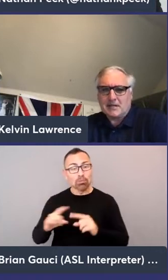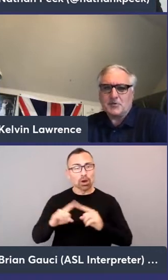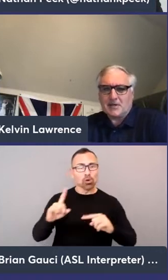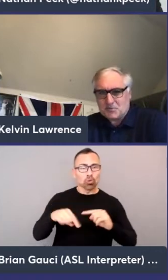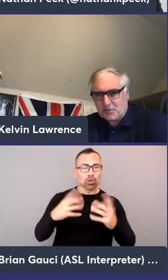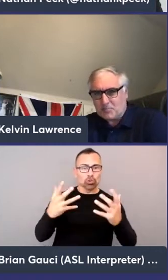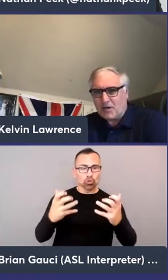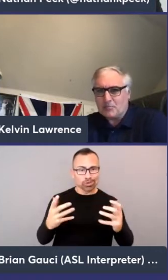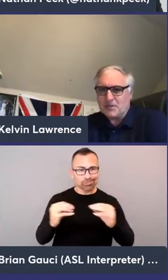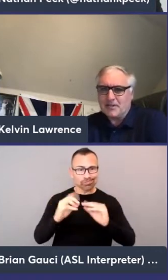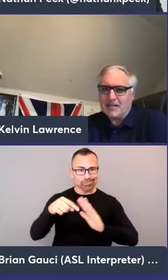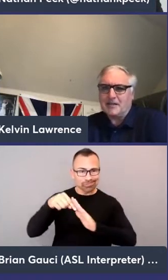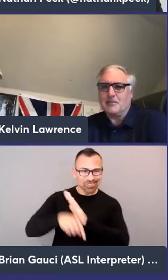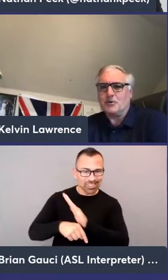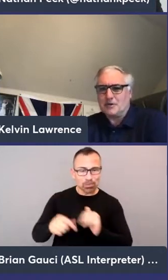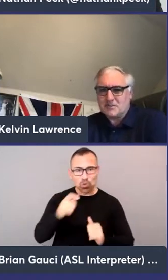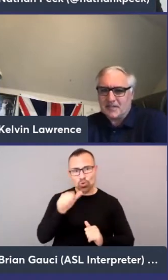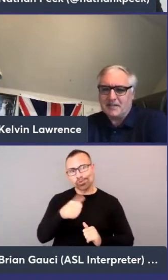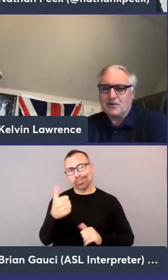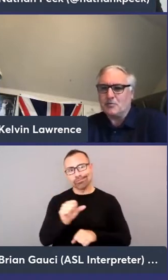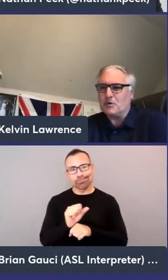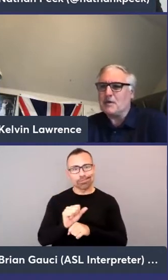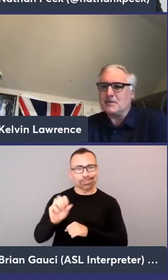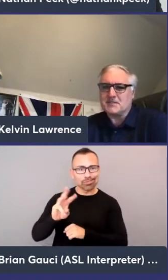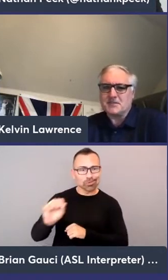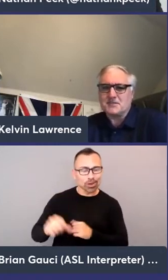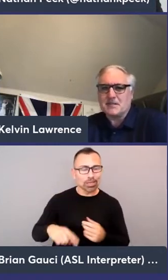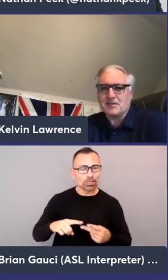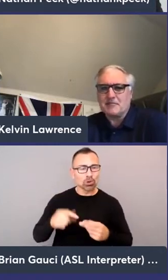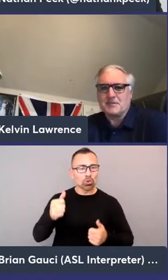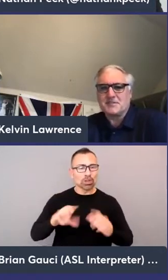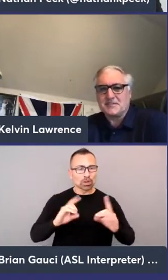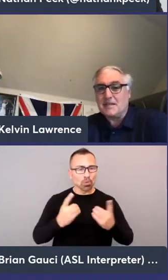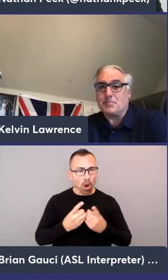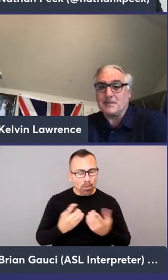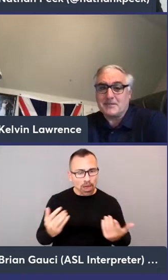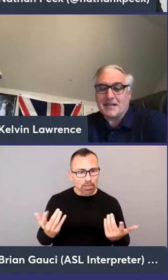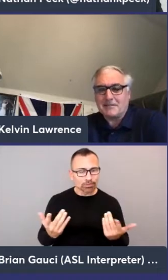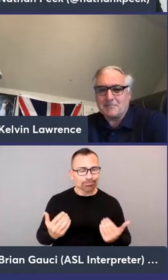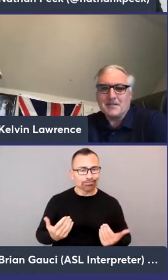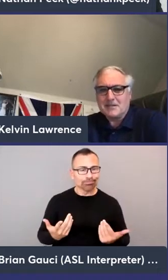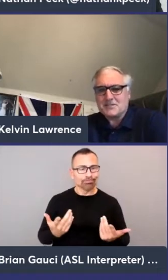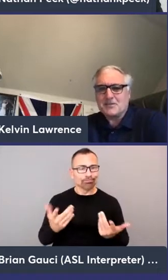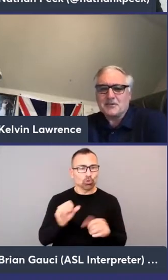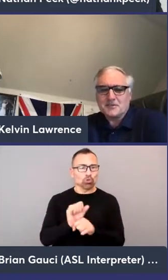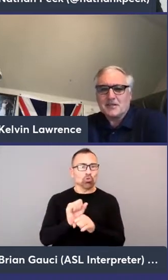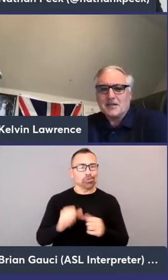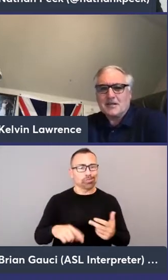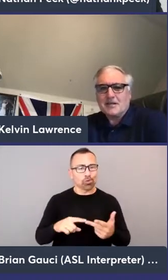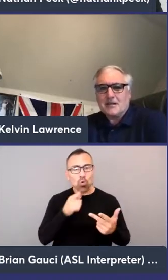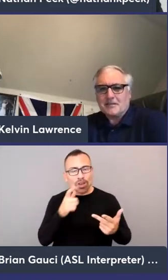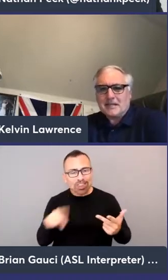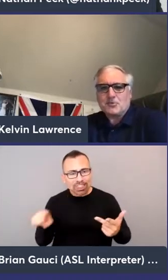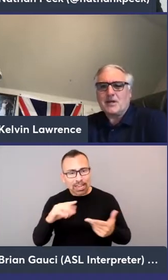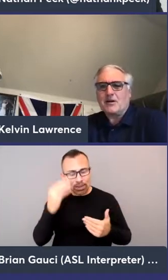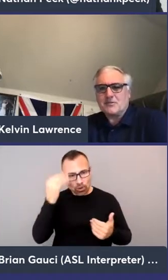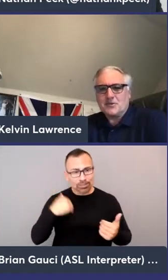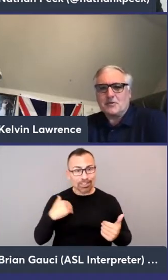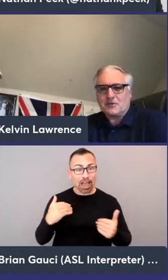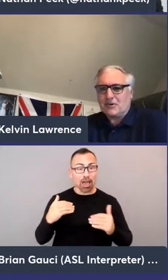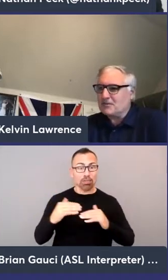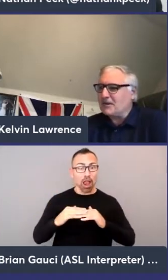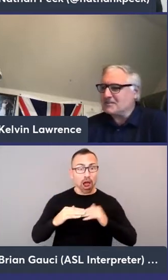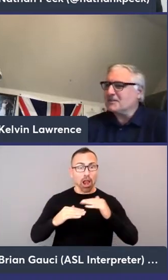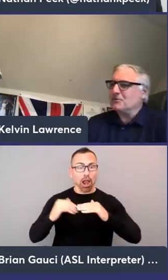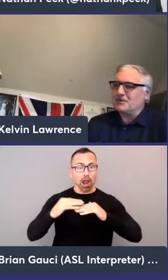works at AWS, what department are they in, who else do they know, and we're maybe 6 or 7 levels deep into that search, that's quite hard. So if